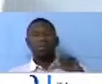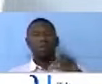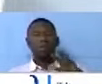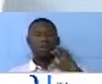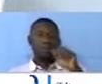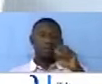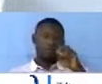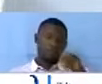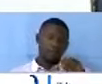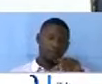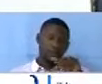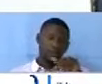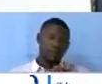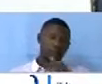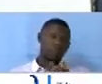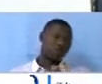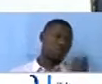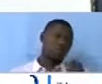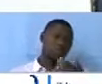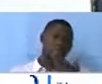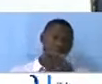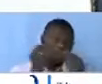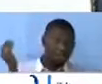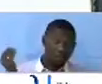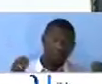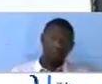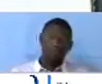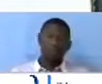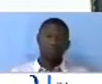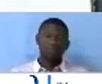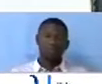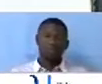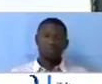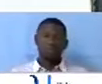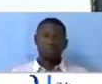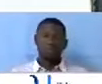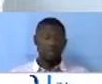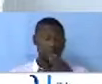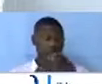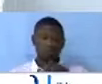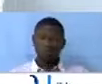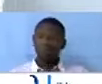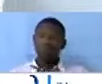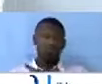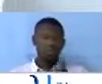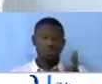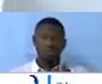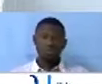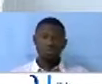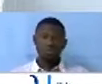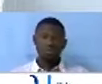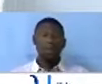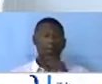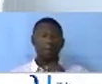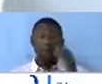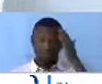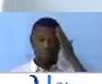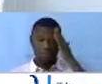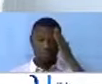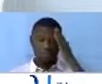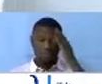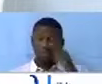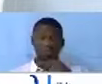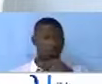I couldn't tell him, no. The Marina I know would not